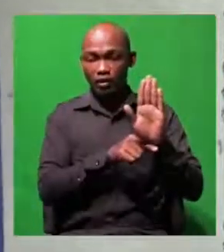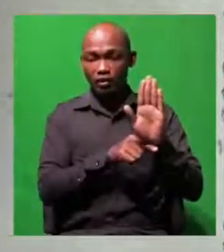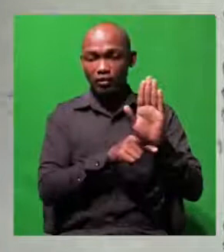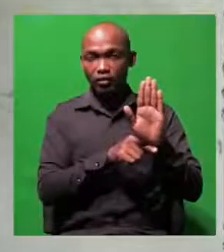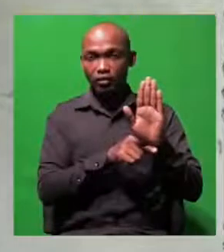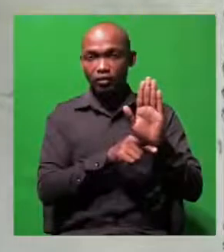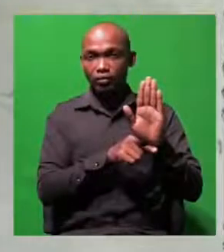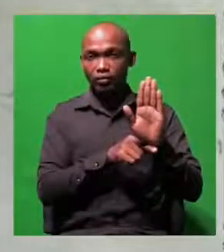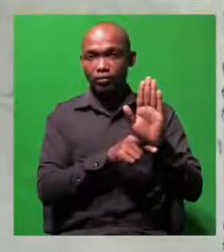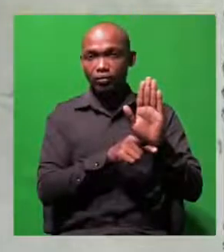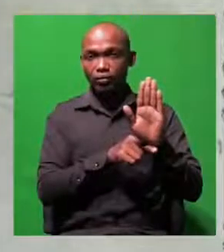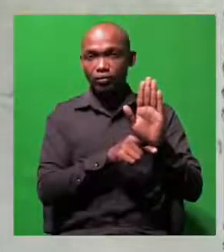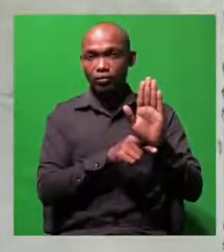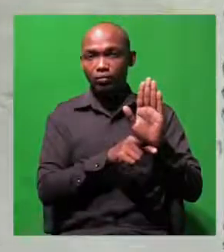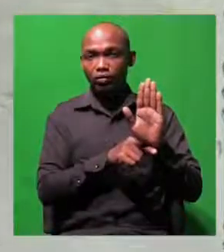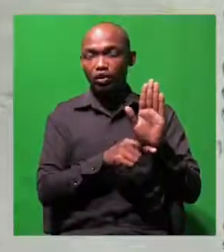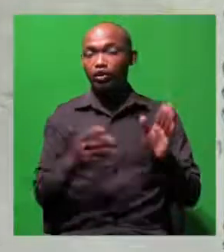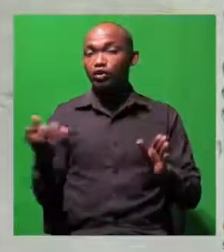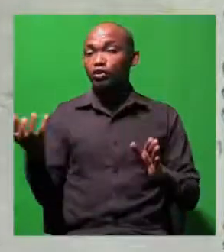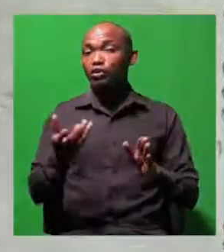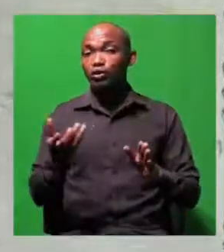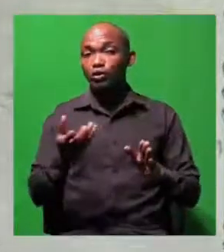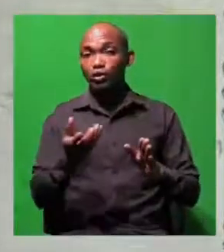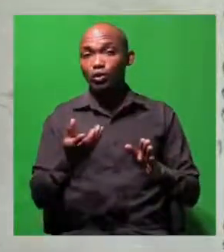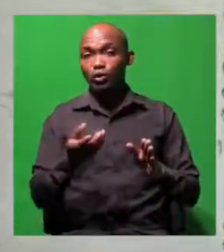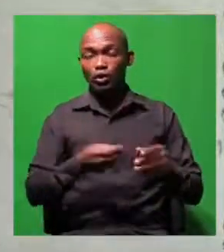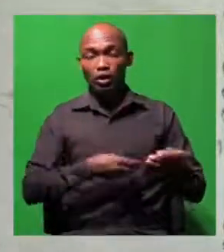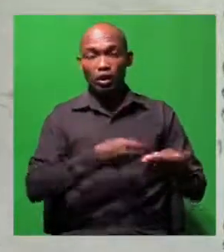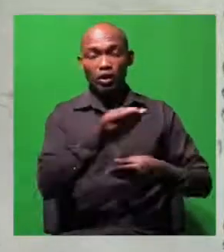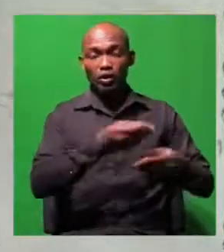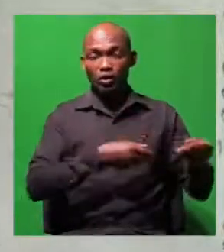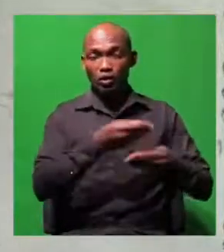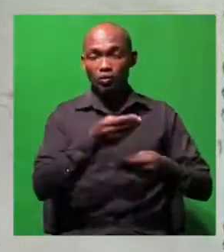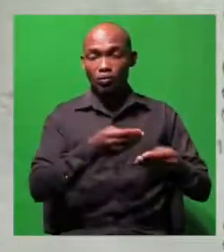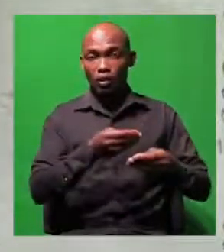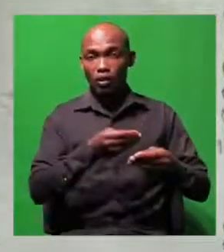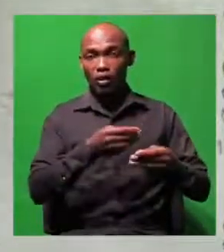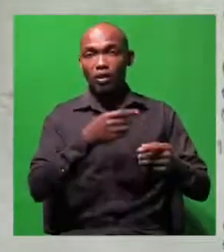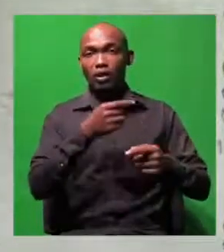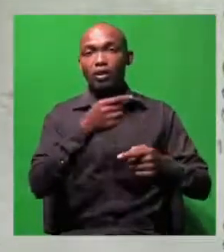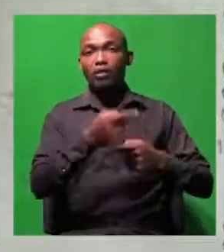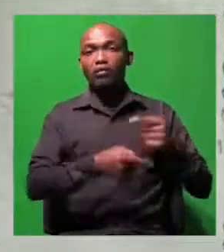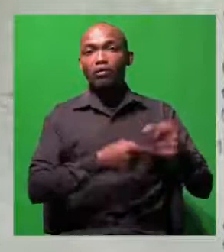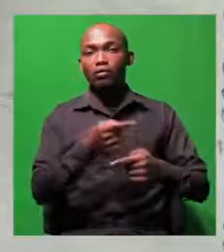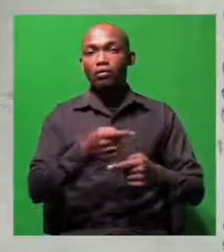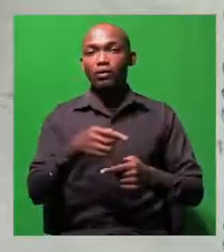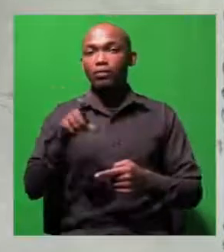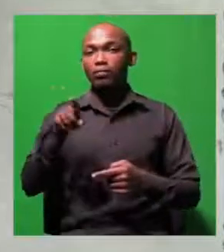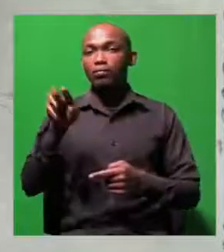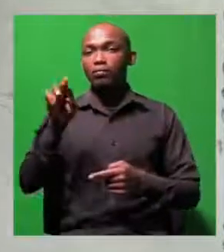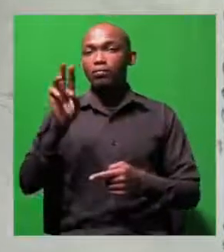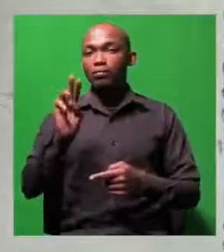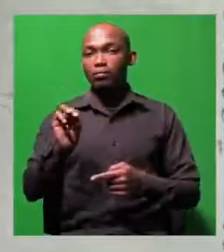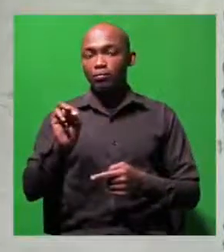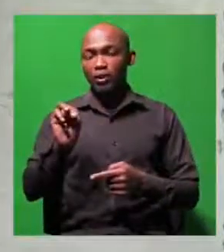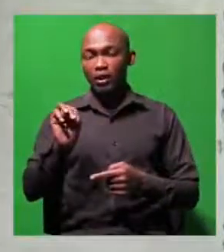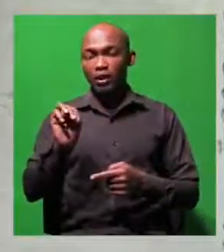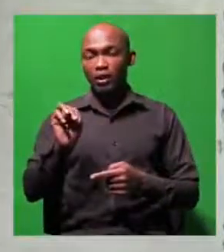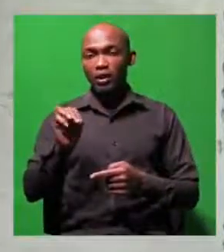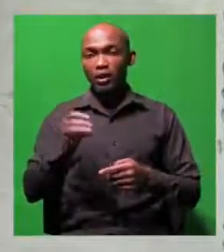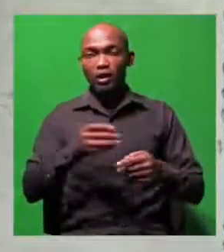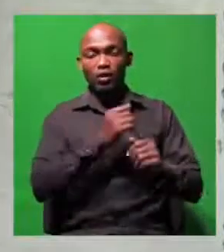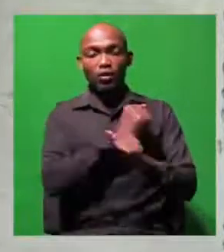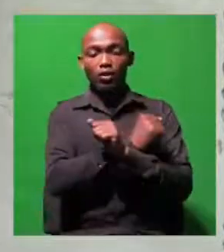Socio-economic development and production in pre-colonial